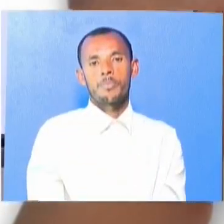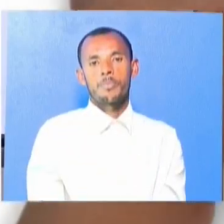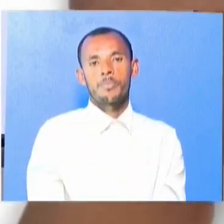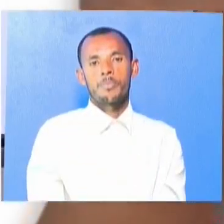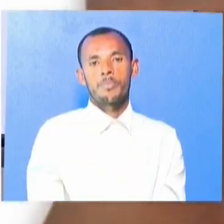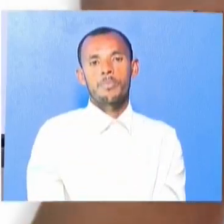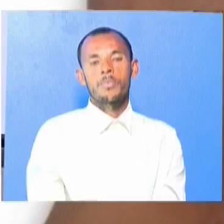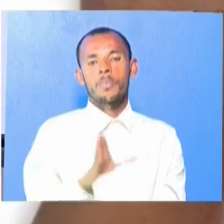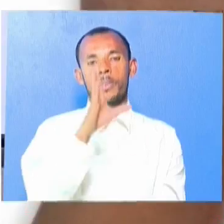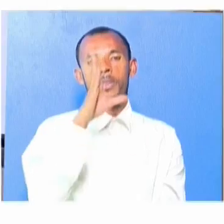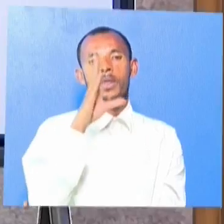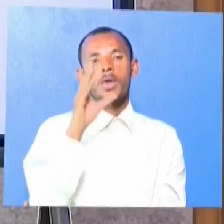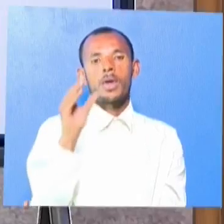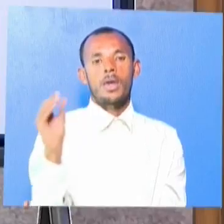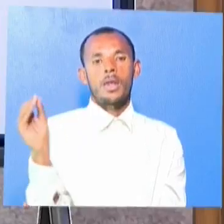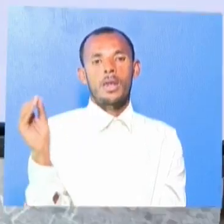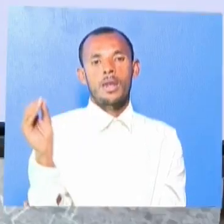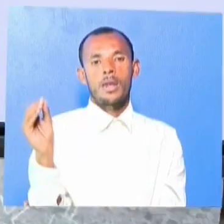And